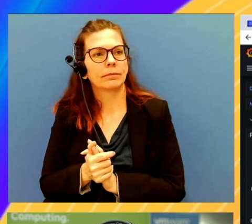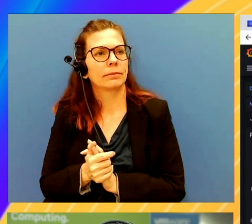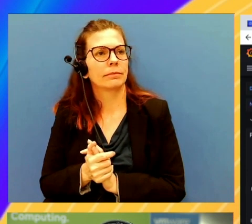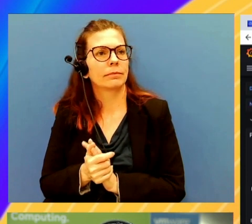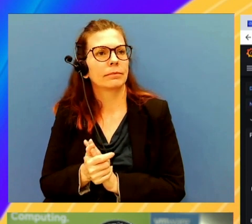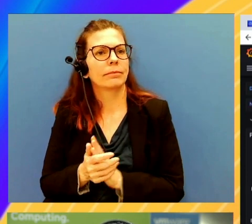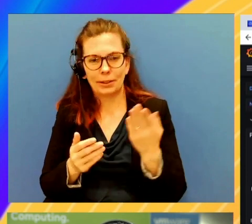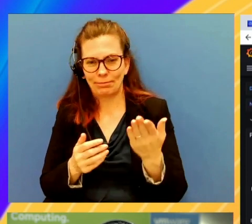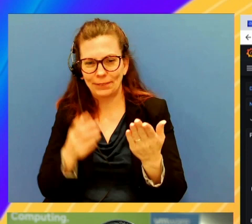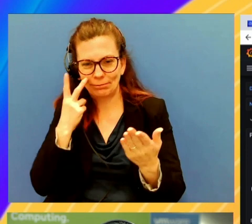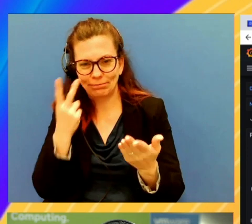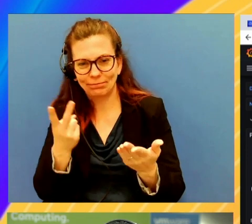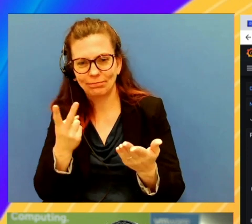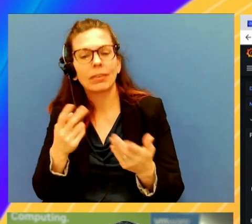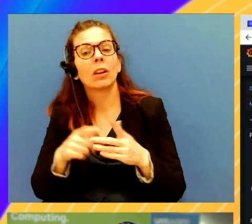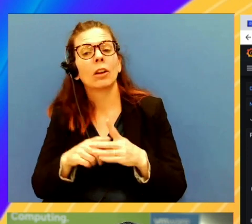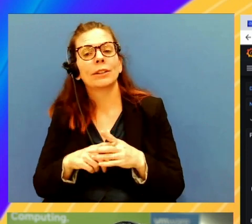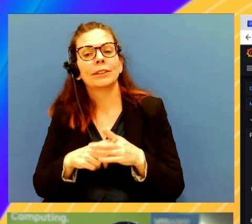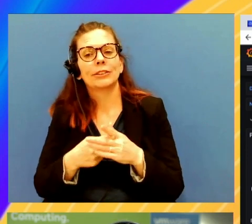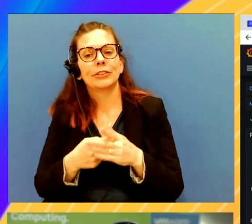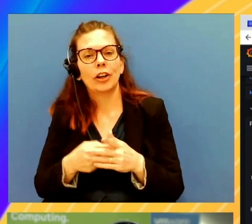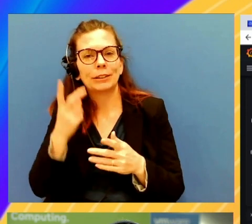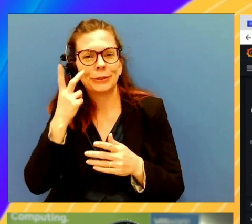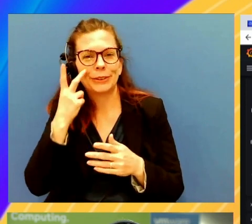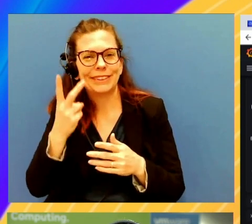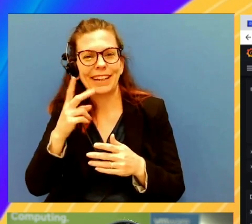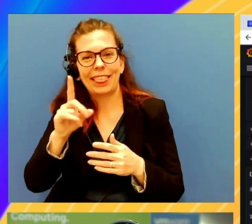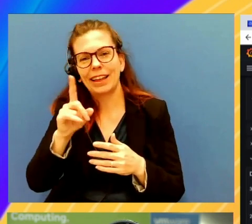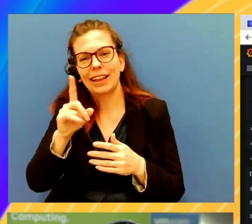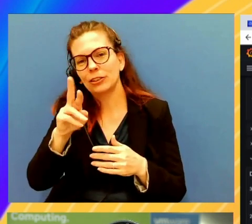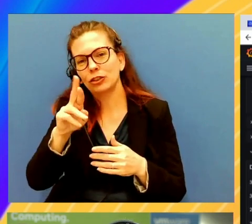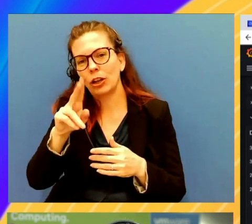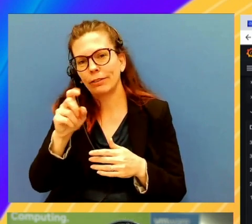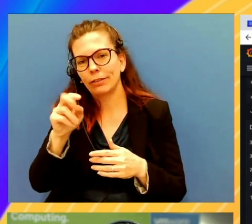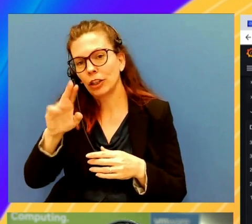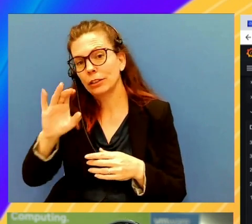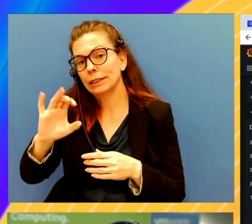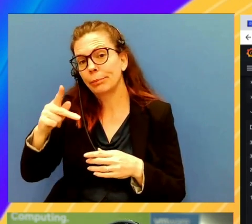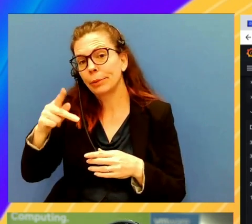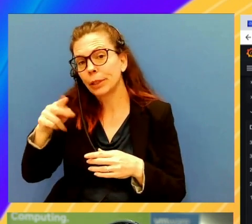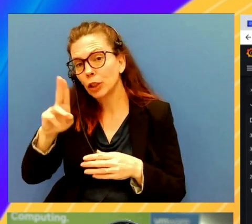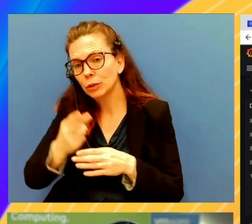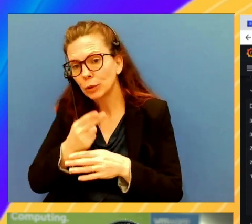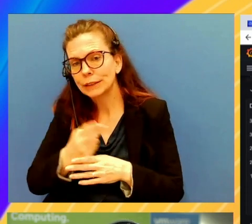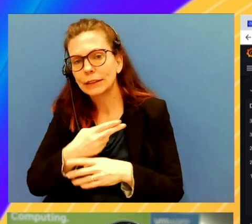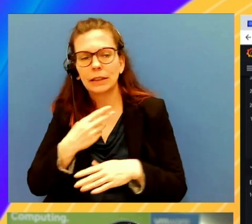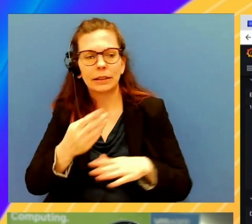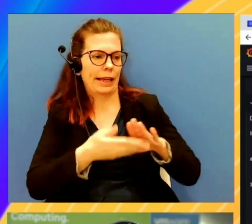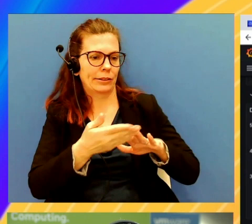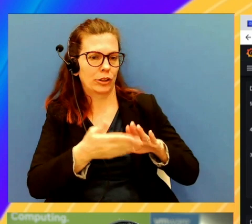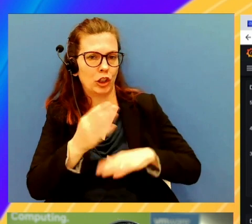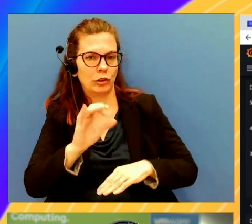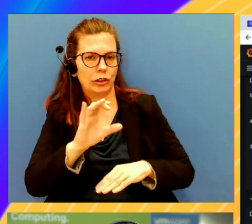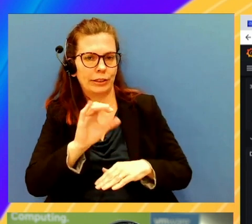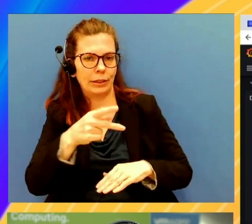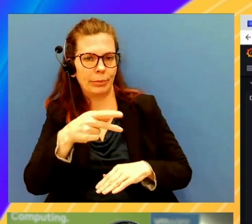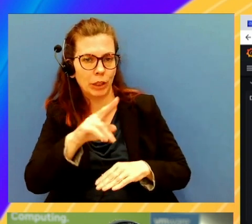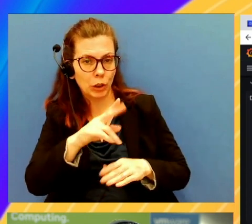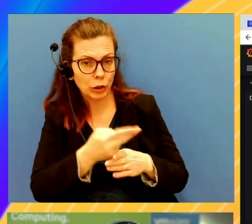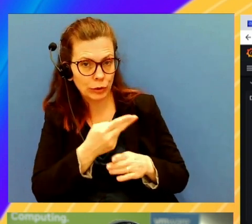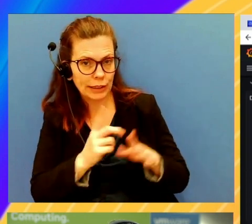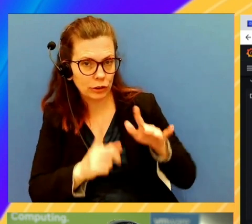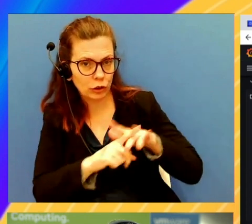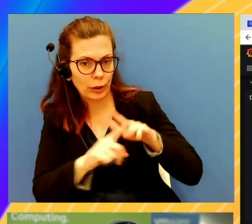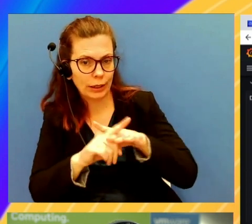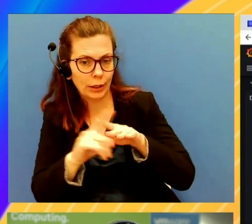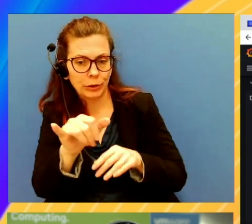There you go. You're starting to see the driver CPU usage. The executor CPU usage is starting to show up. And you also